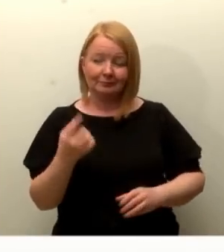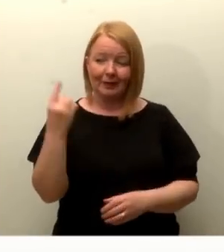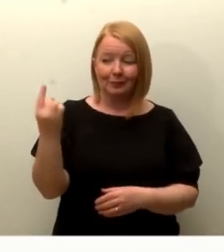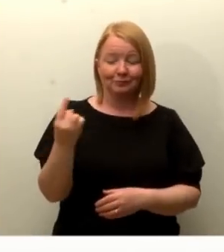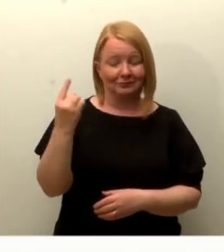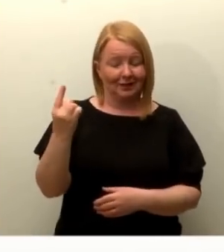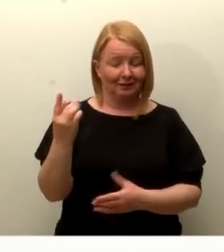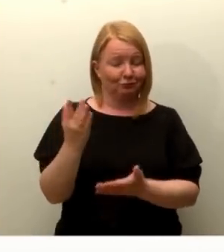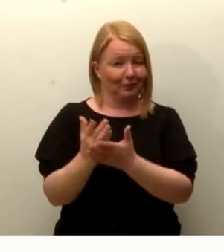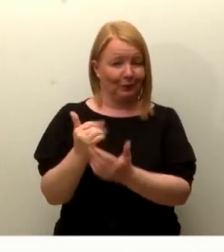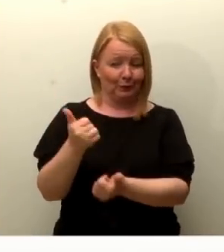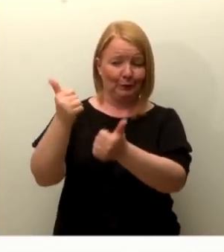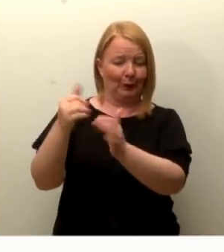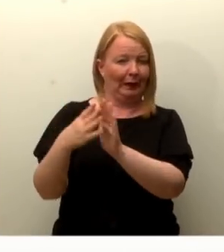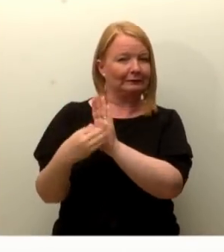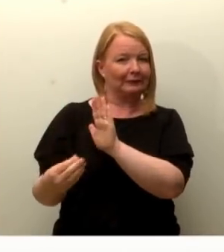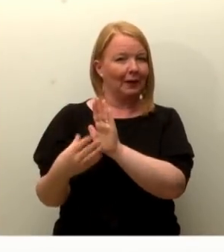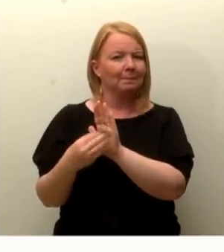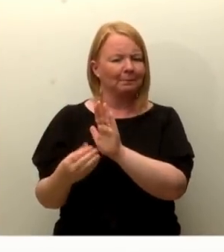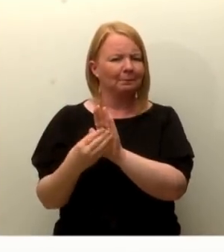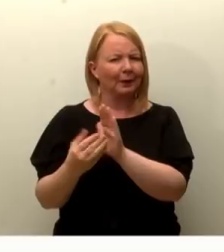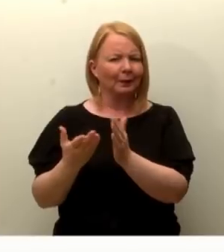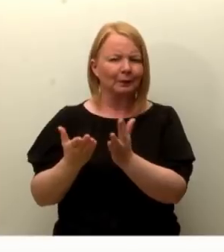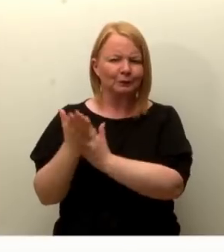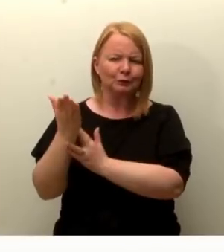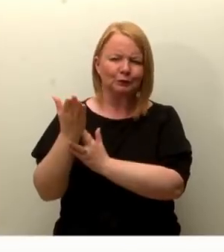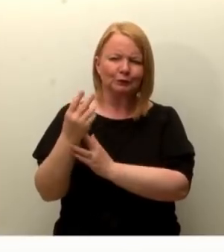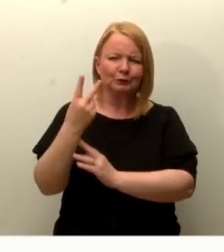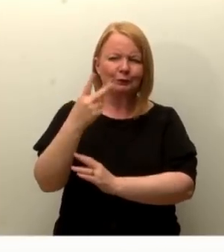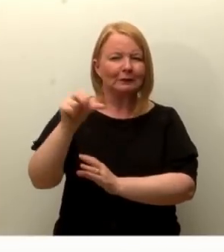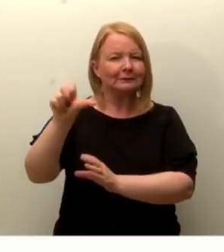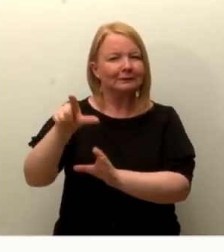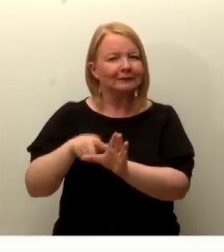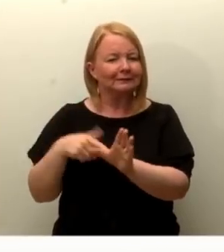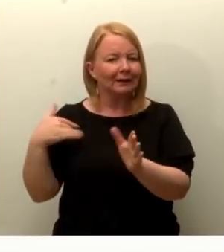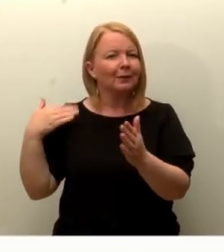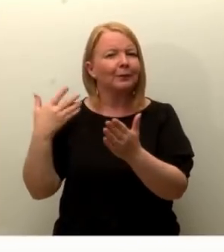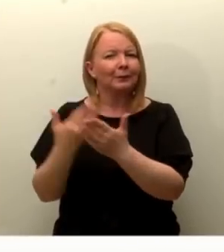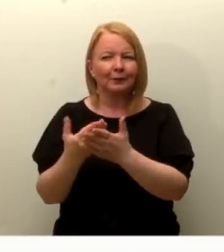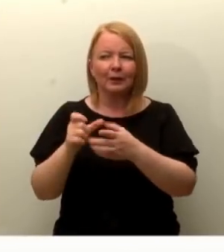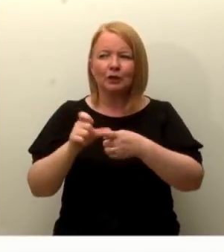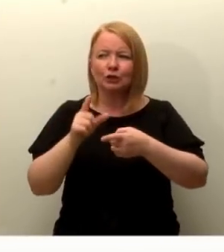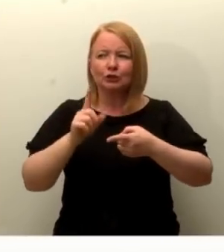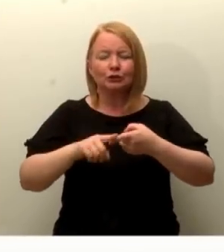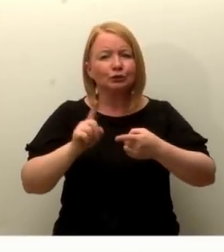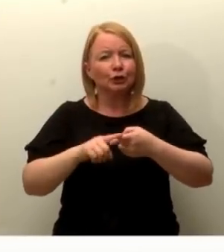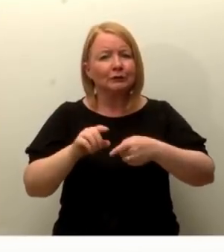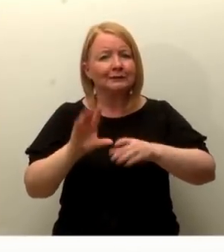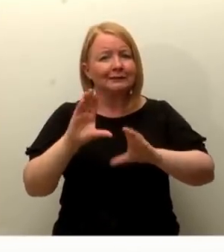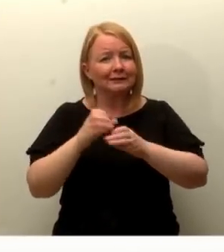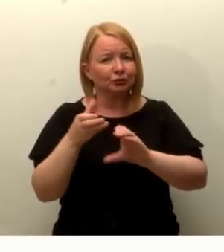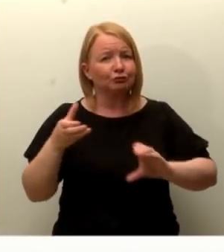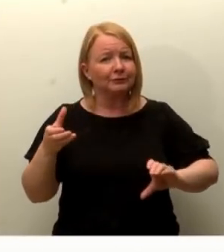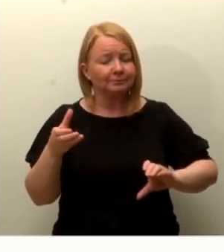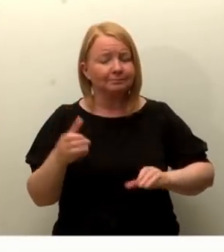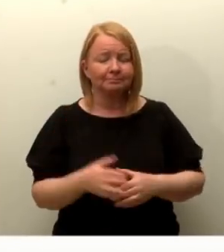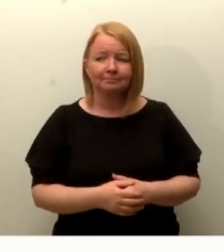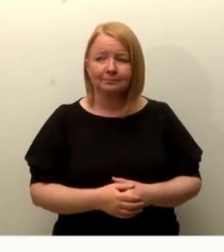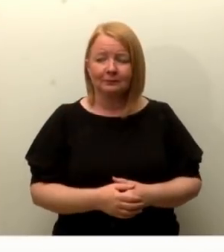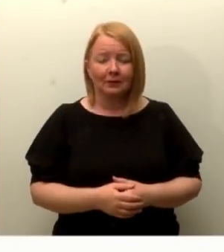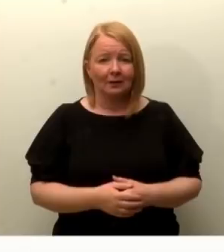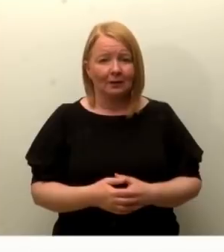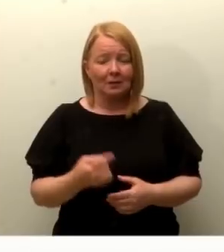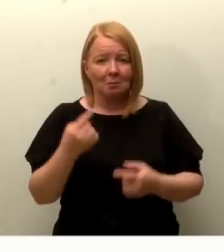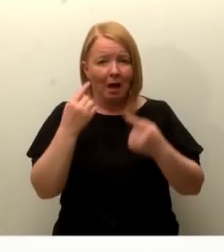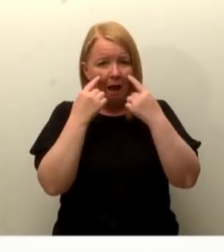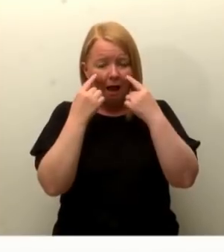prime example of this during my past 26 years of running the Dundee MCH Orth degree. My eyes filled